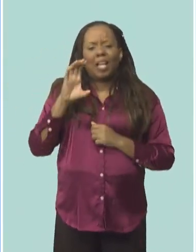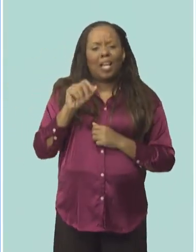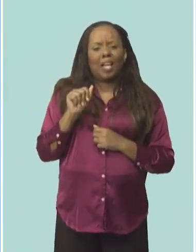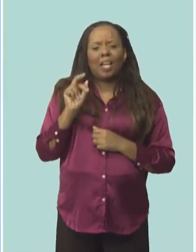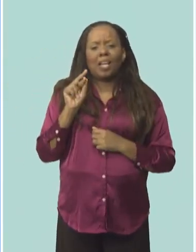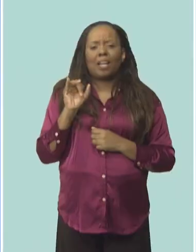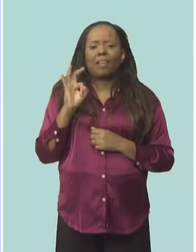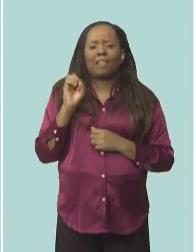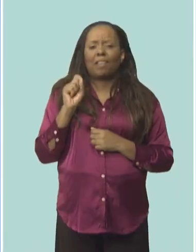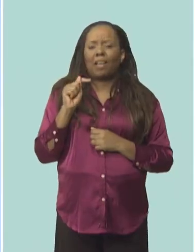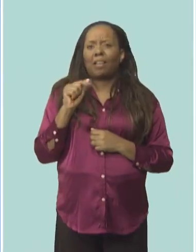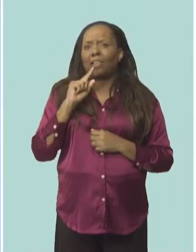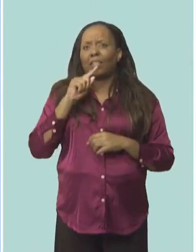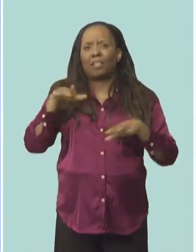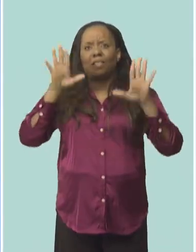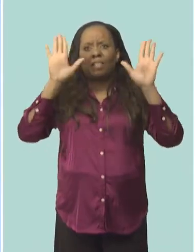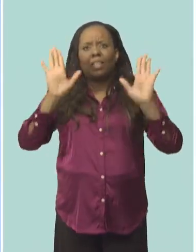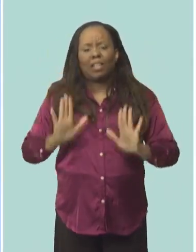been phenomenal.